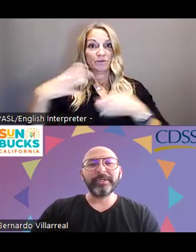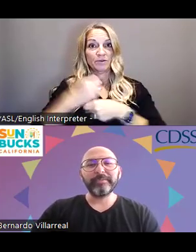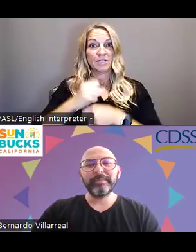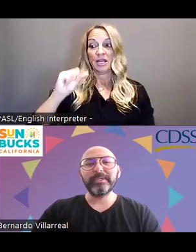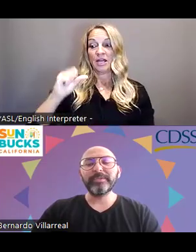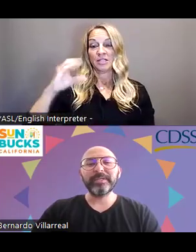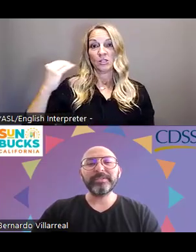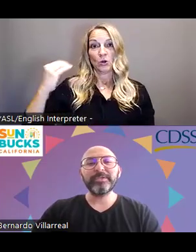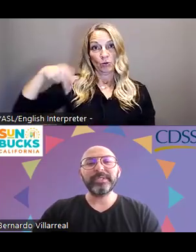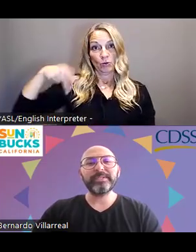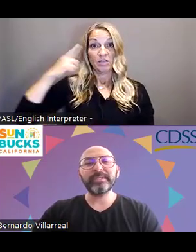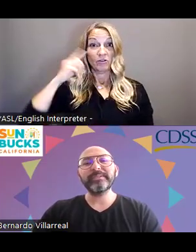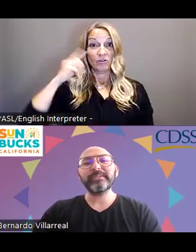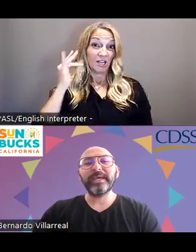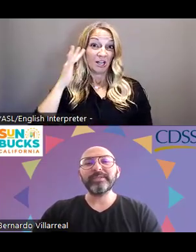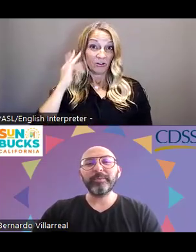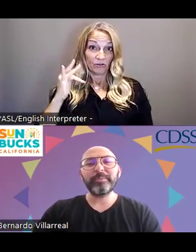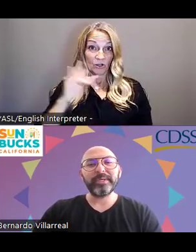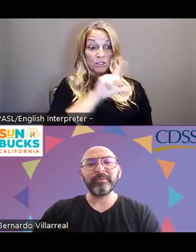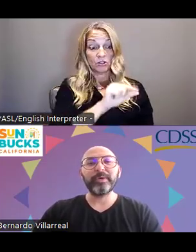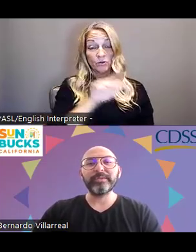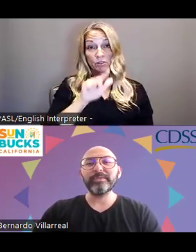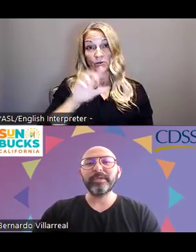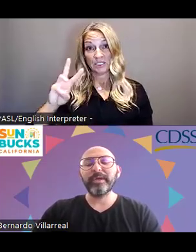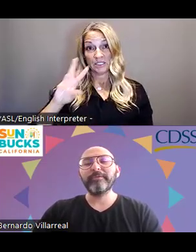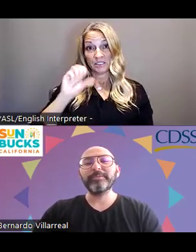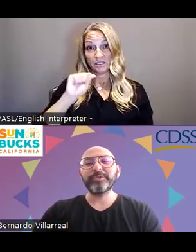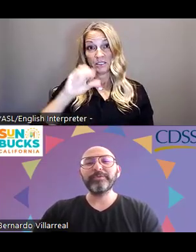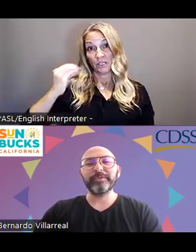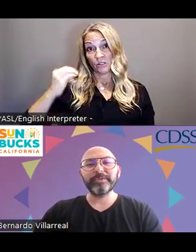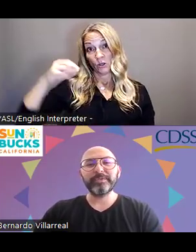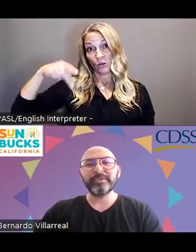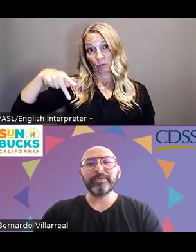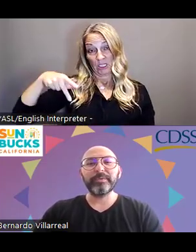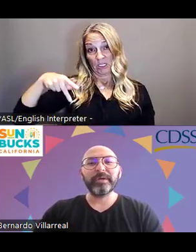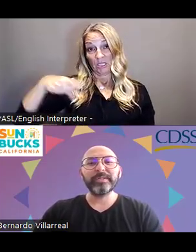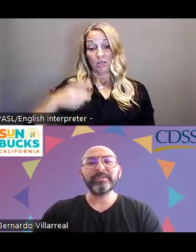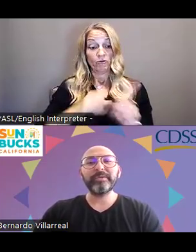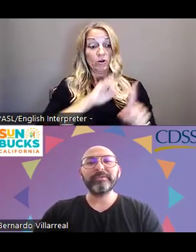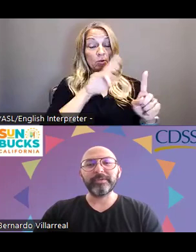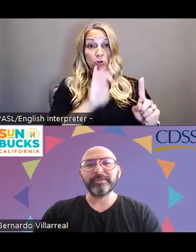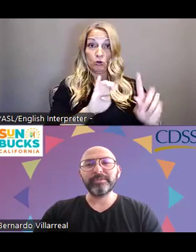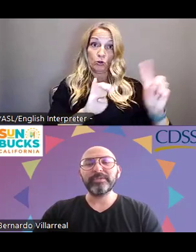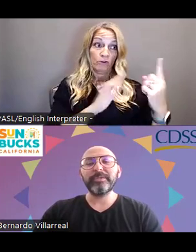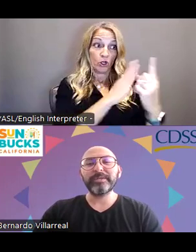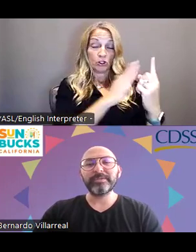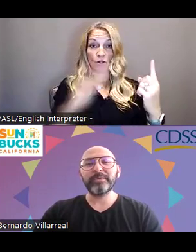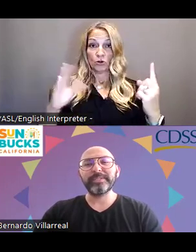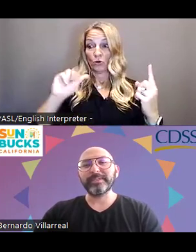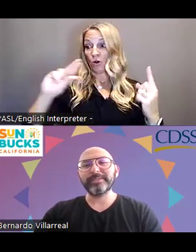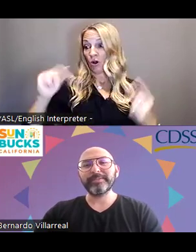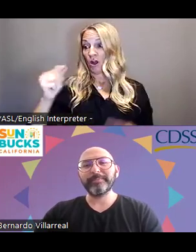For California, the 2026 SOP runs from June 1st through August